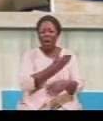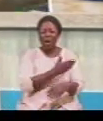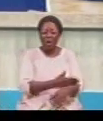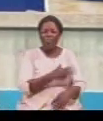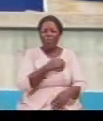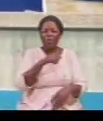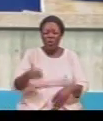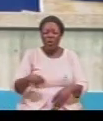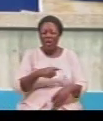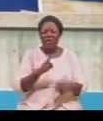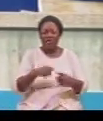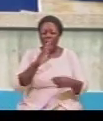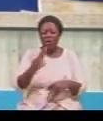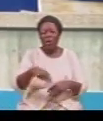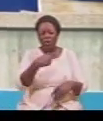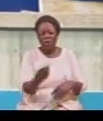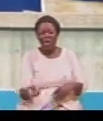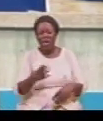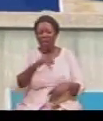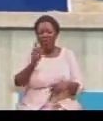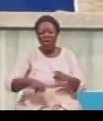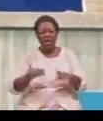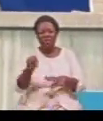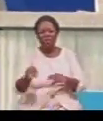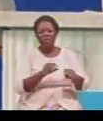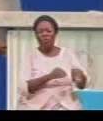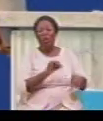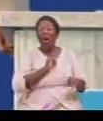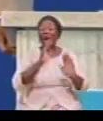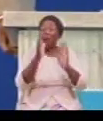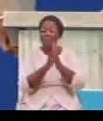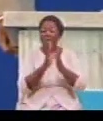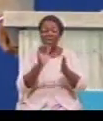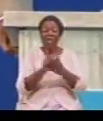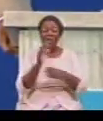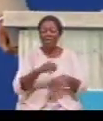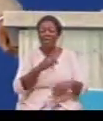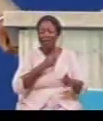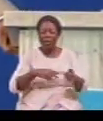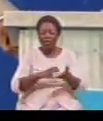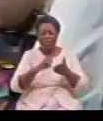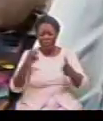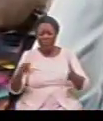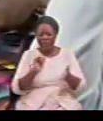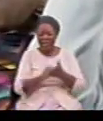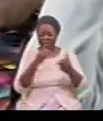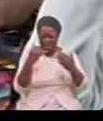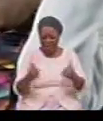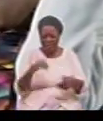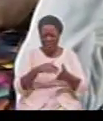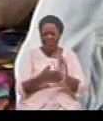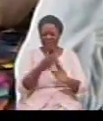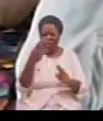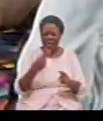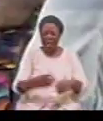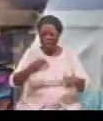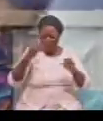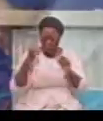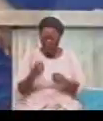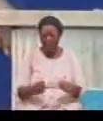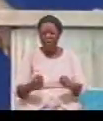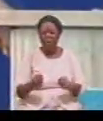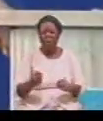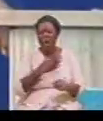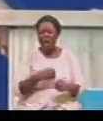be useless and you couldn't move, I pray the Lord remove all that right now. Power